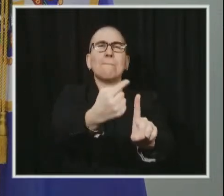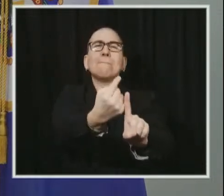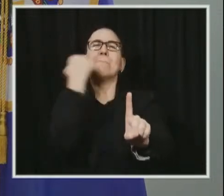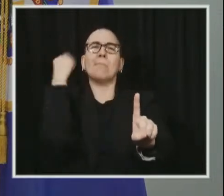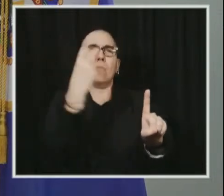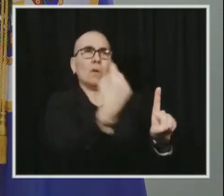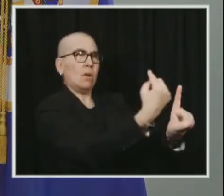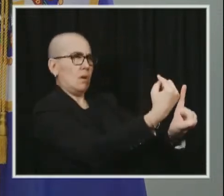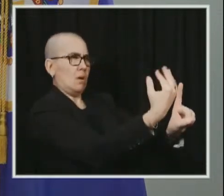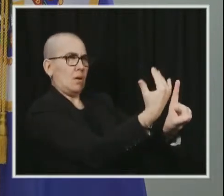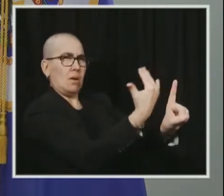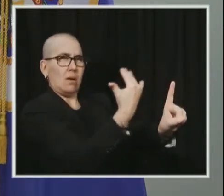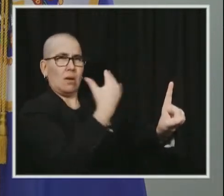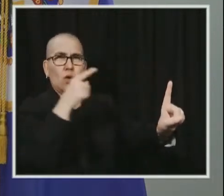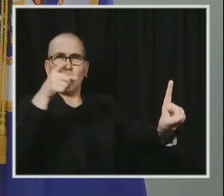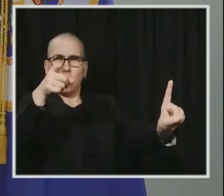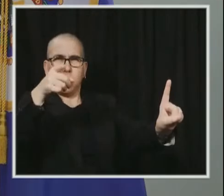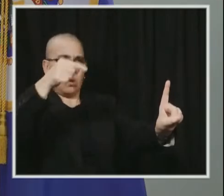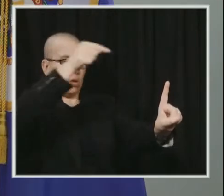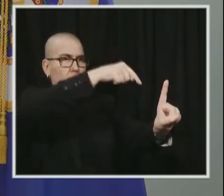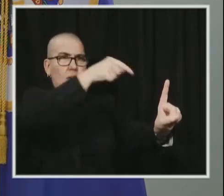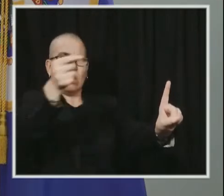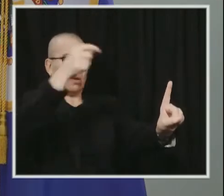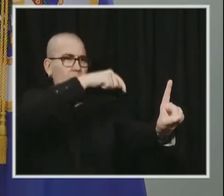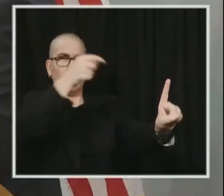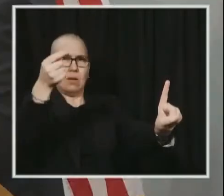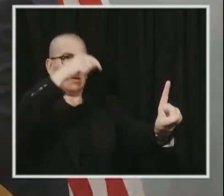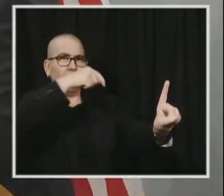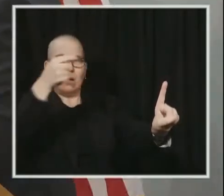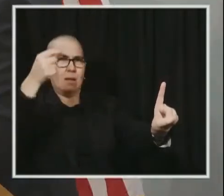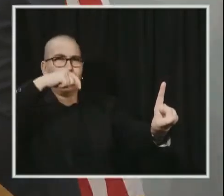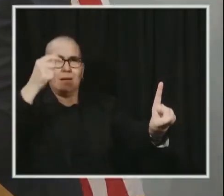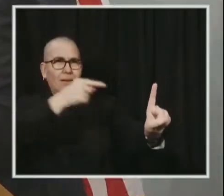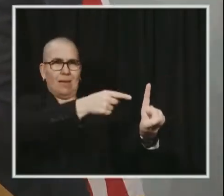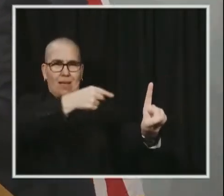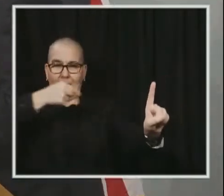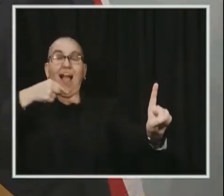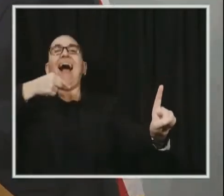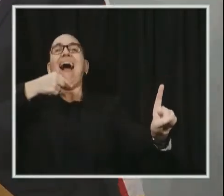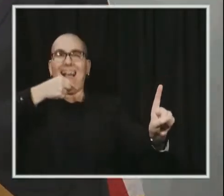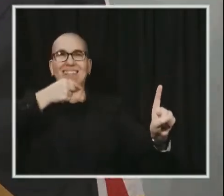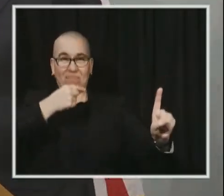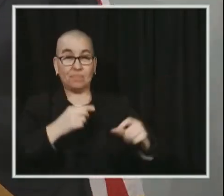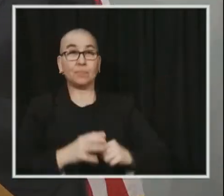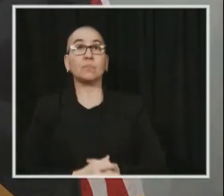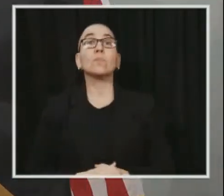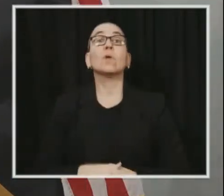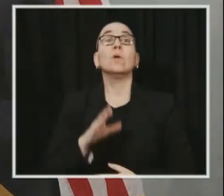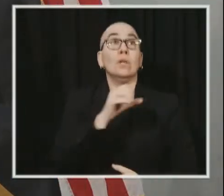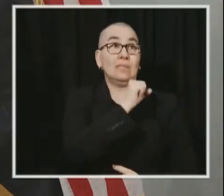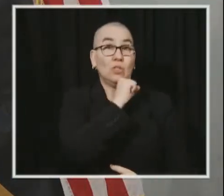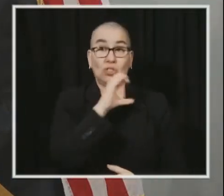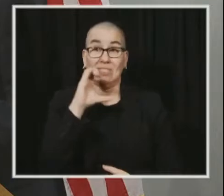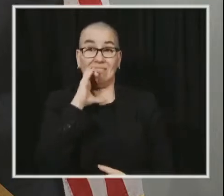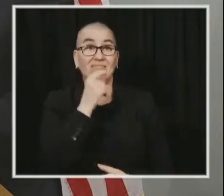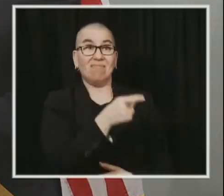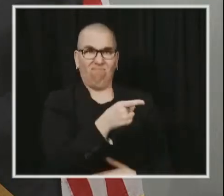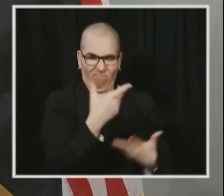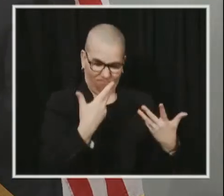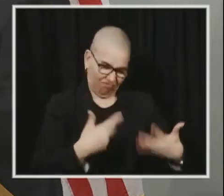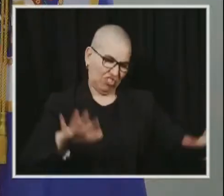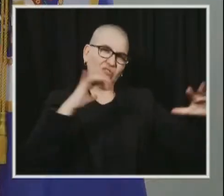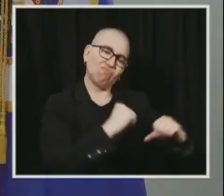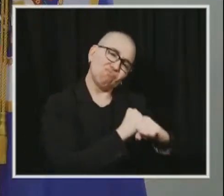And today the seniors are protected and they're ready to go. We will continue to vaccinate, and I want to be clear about